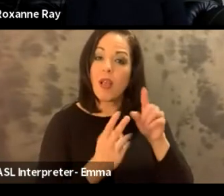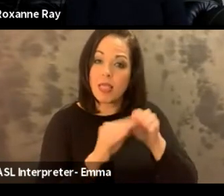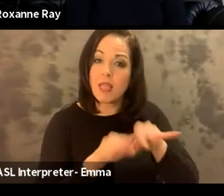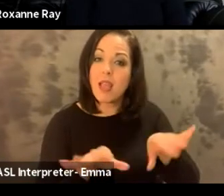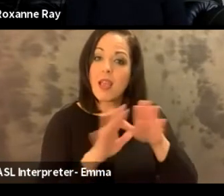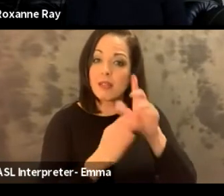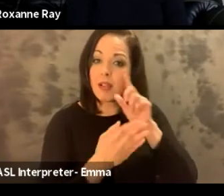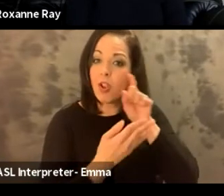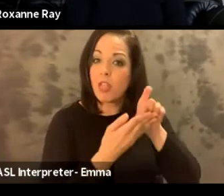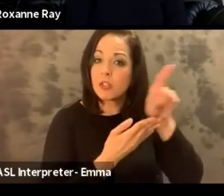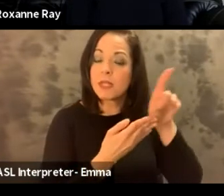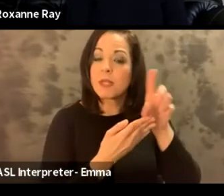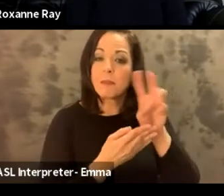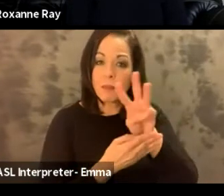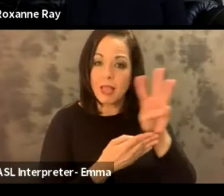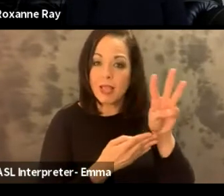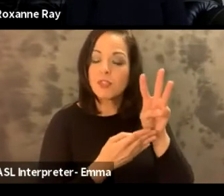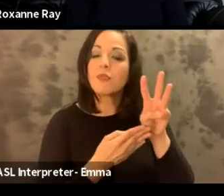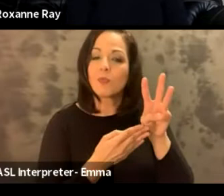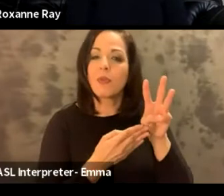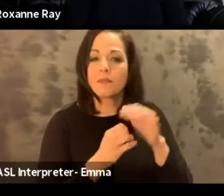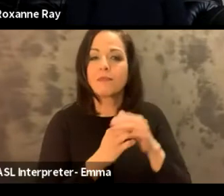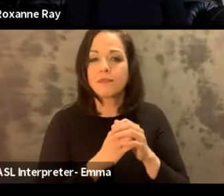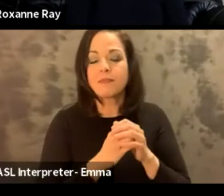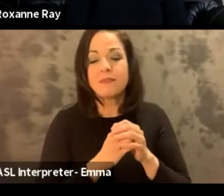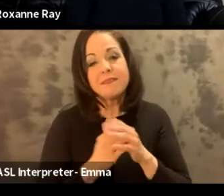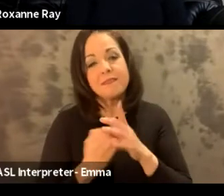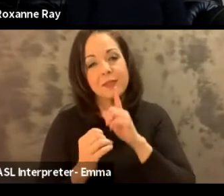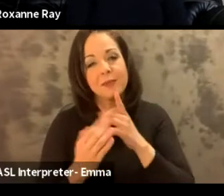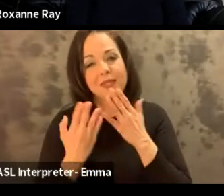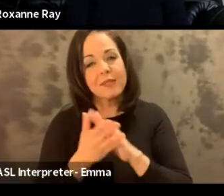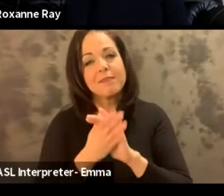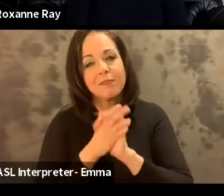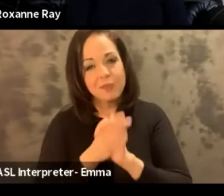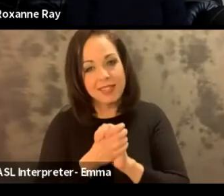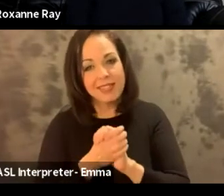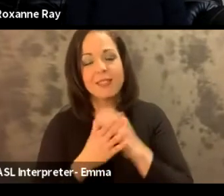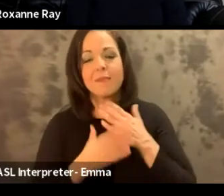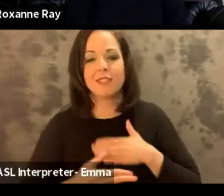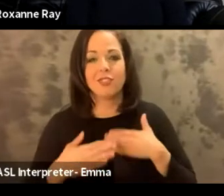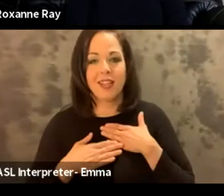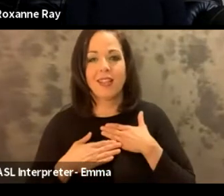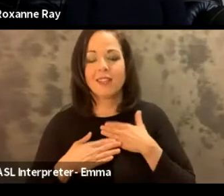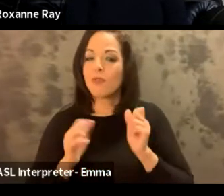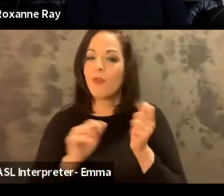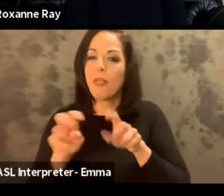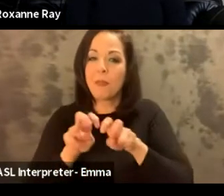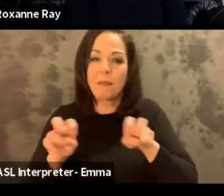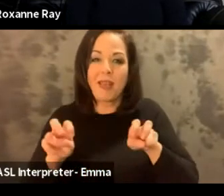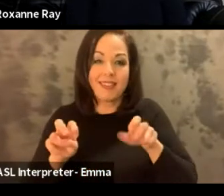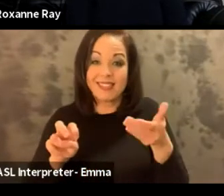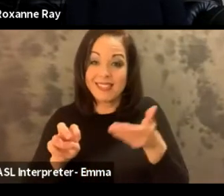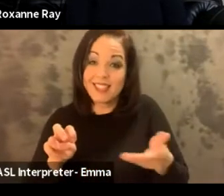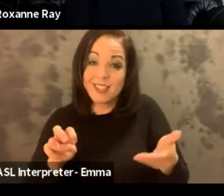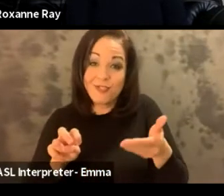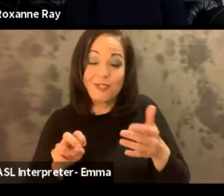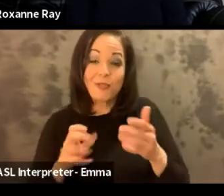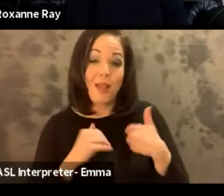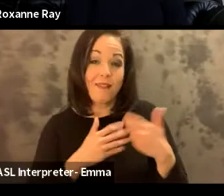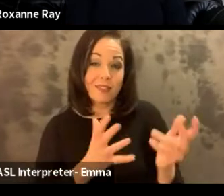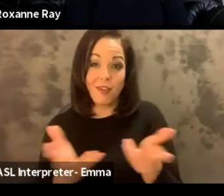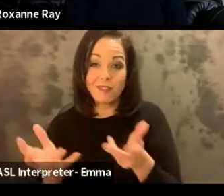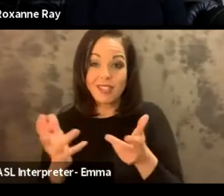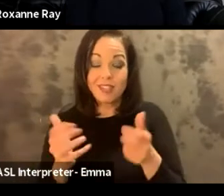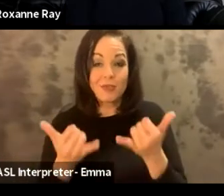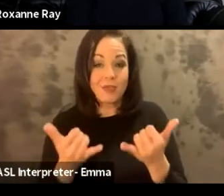website. I really deeply appreciate each and every one of these panelists being here to have this conversation today.